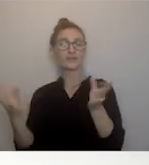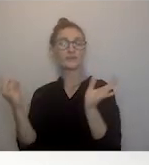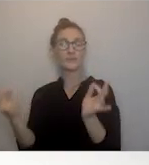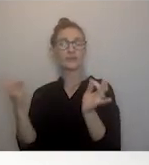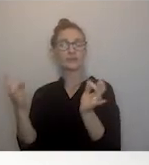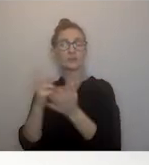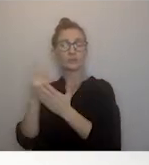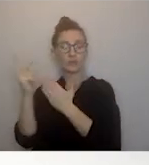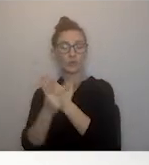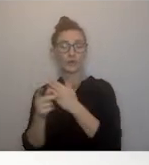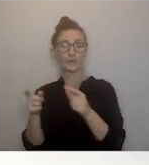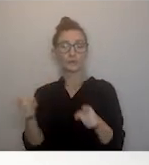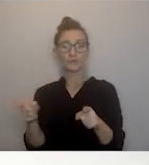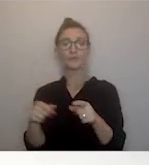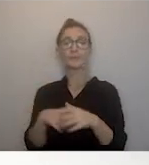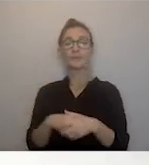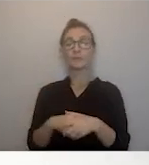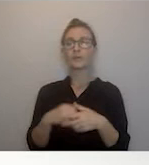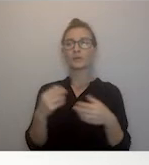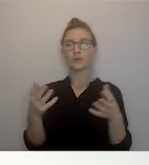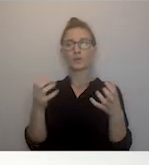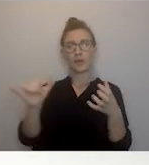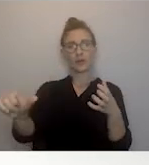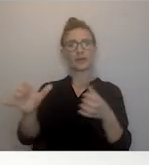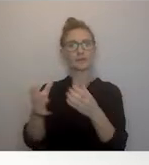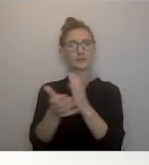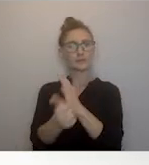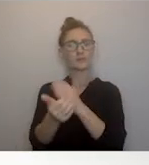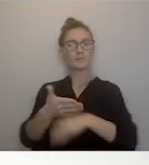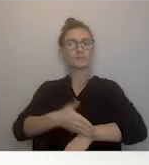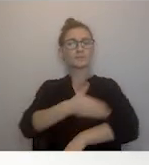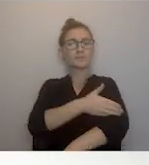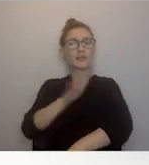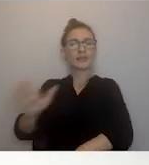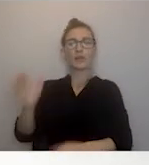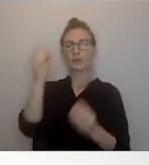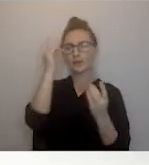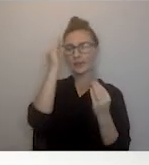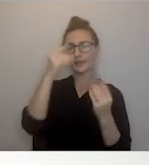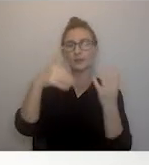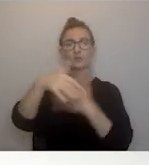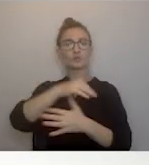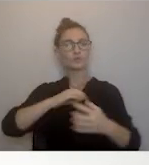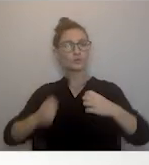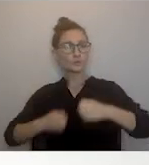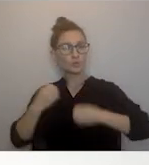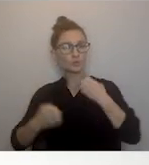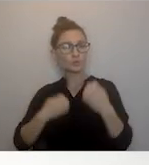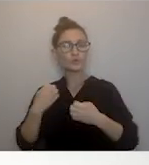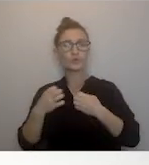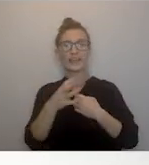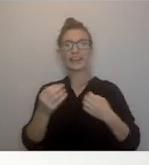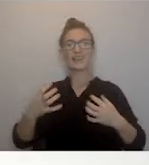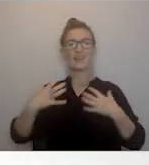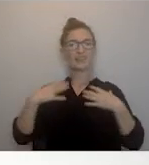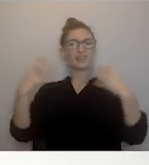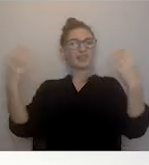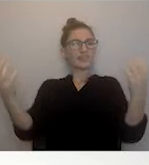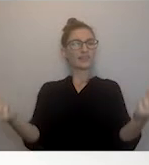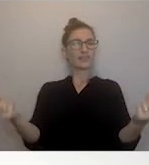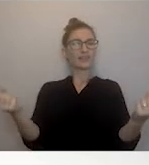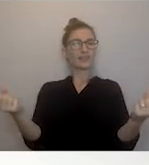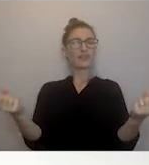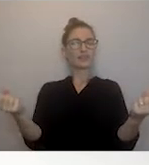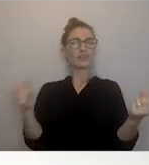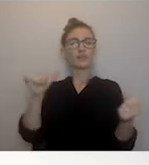and meditation program. So it's all about how can they use these skills to really build their critical thinking, their social and